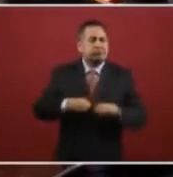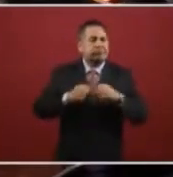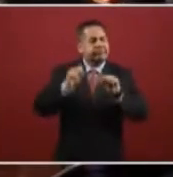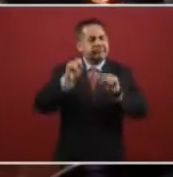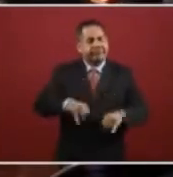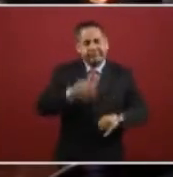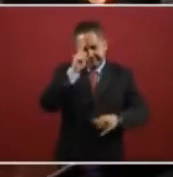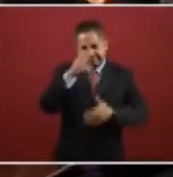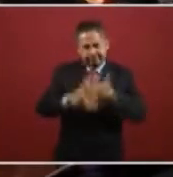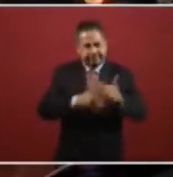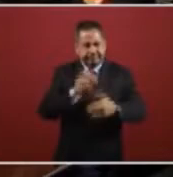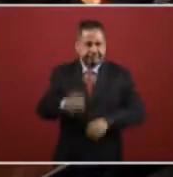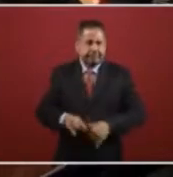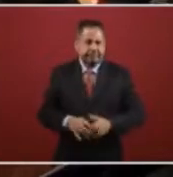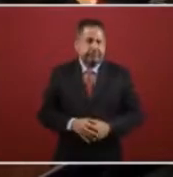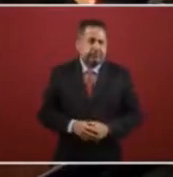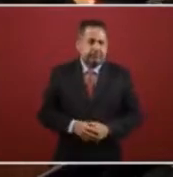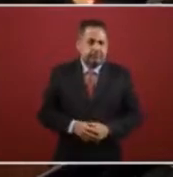palpable